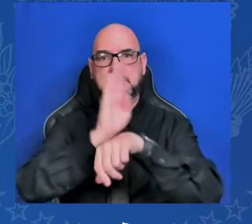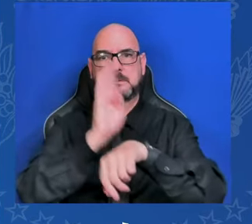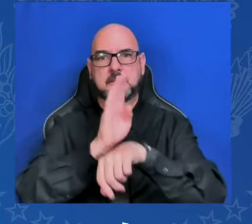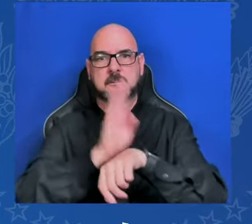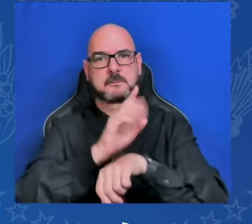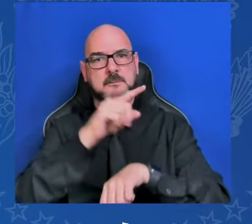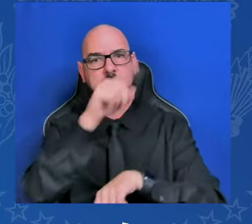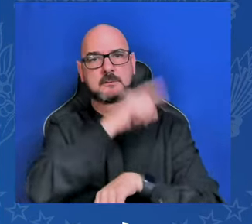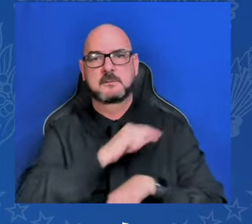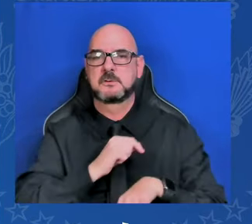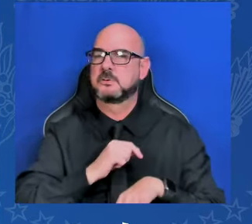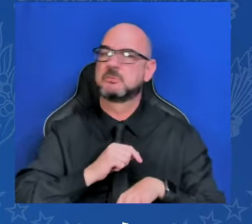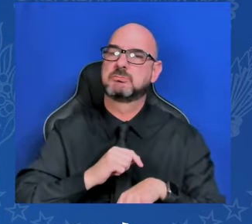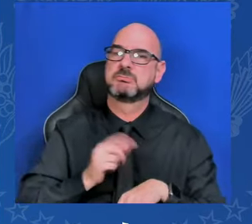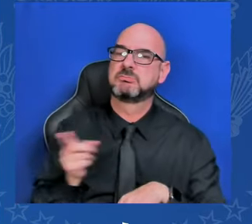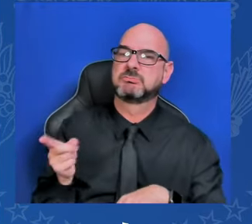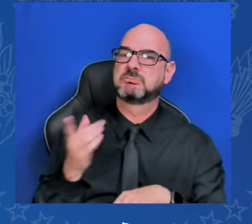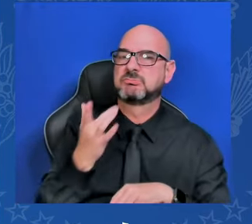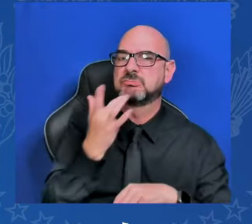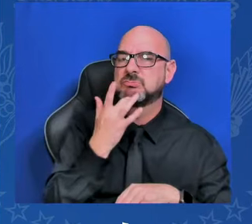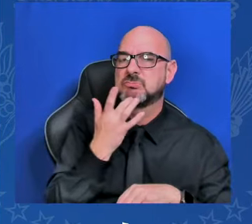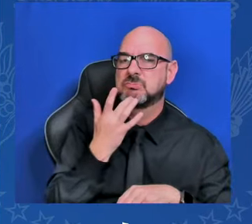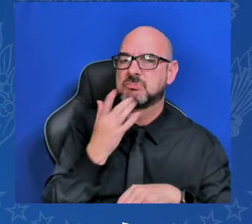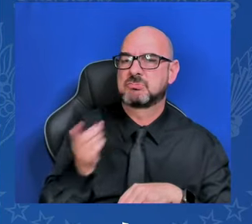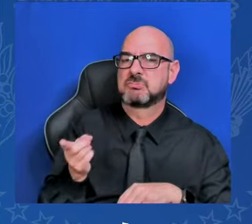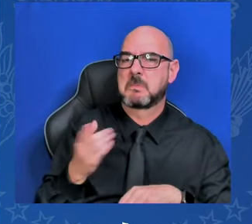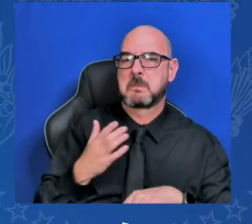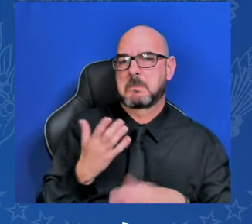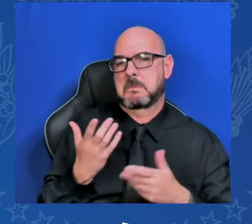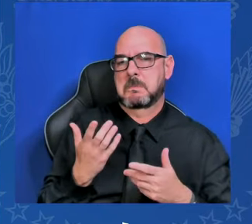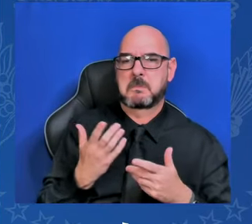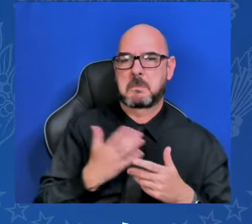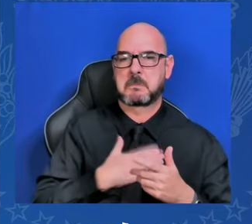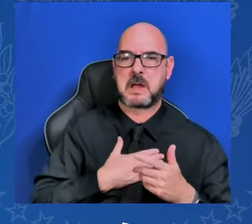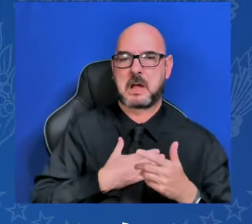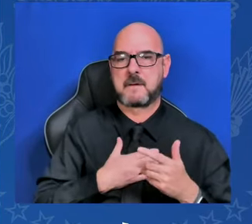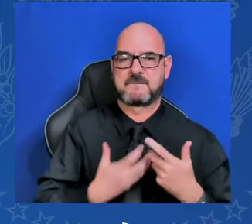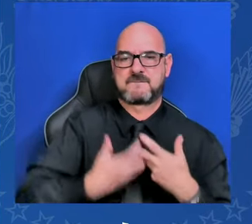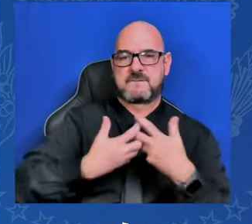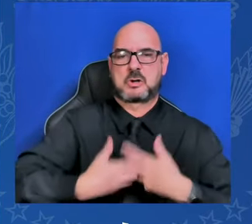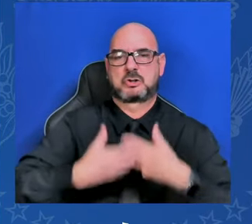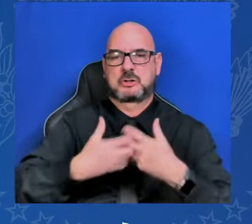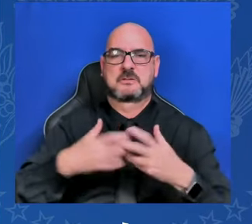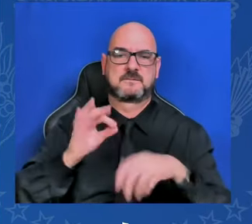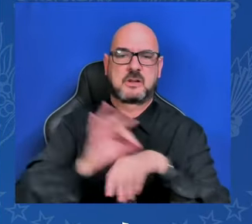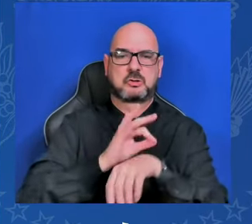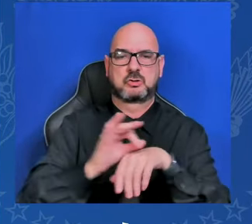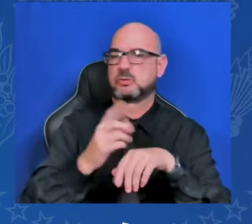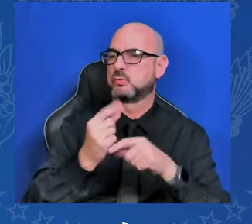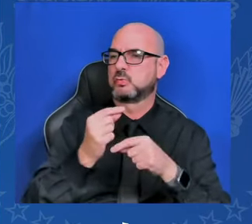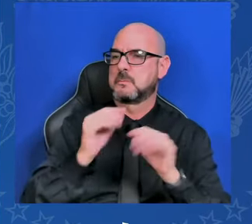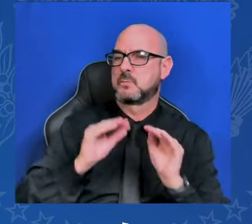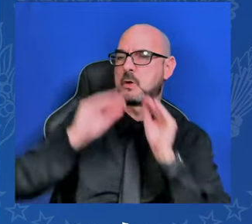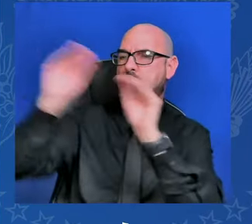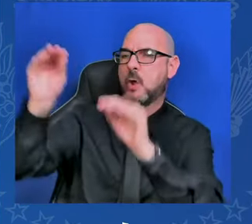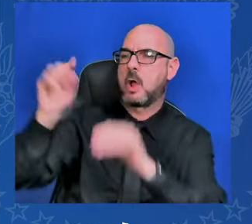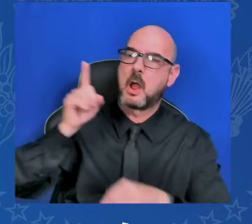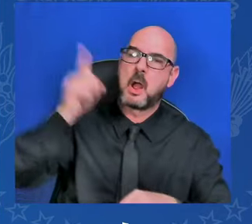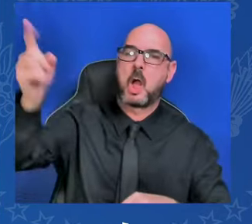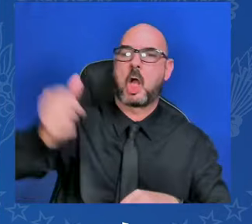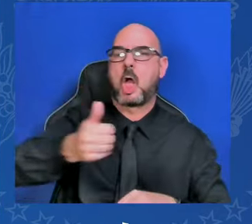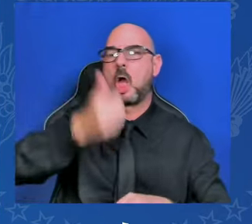rather take my factory, move it overseas because the labor is cheaper, and then import the